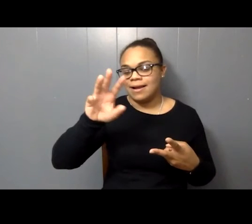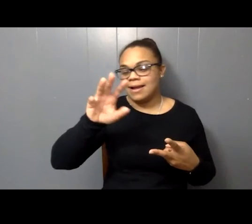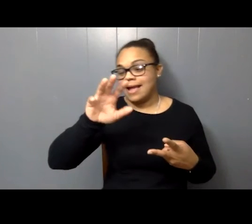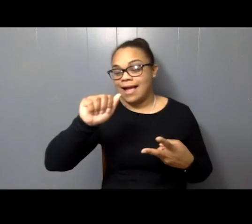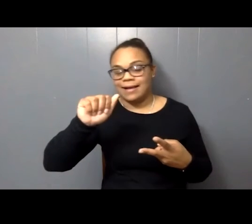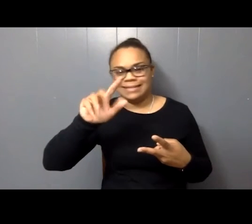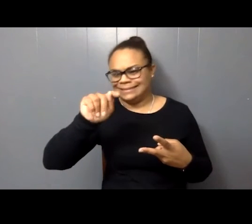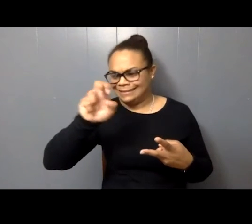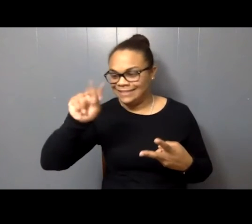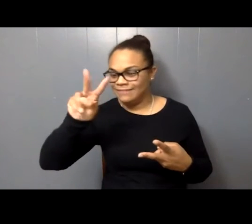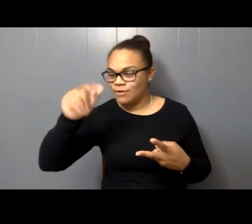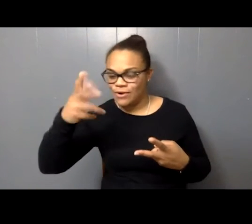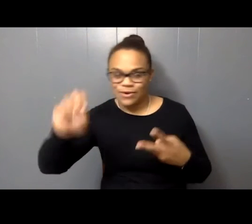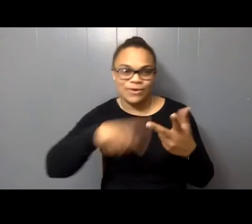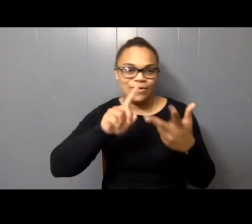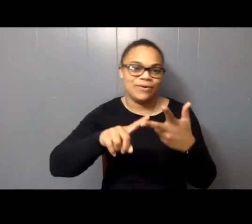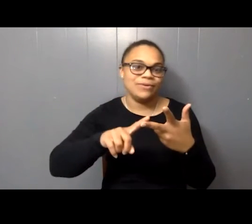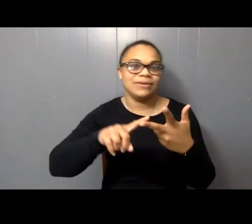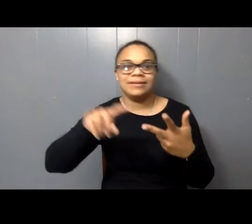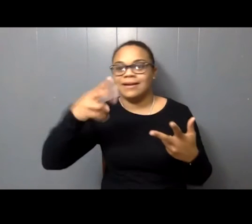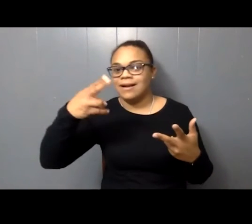is in the community. Okay.